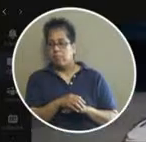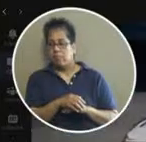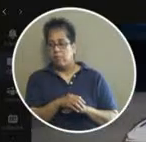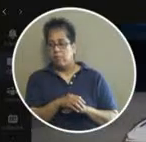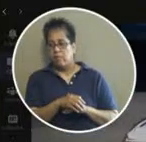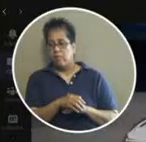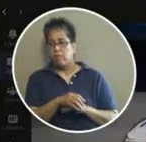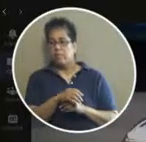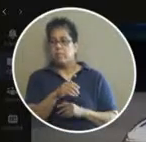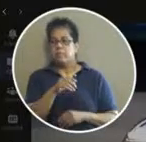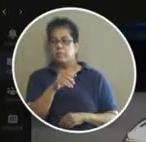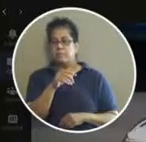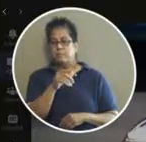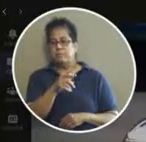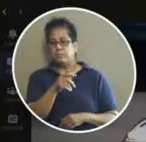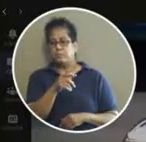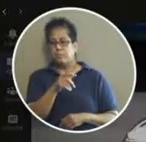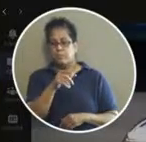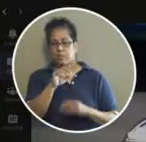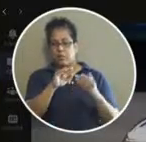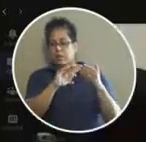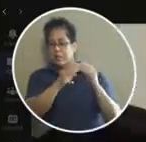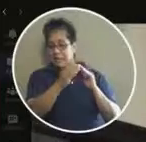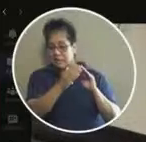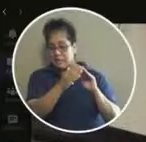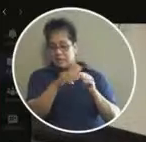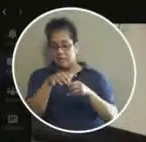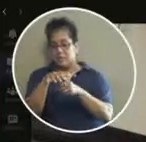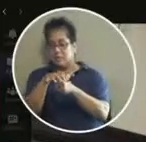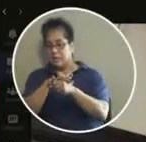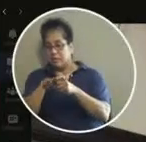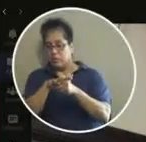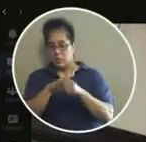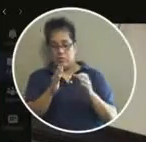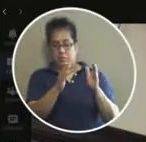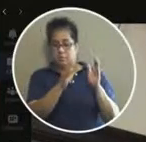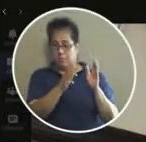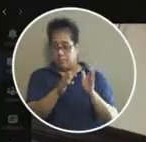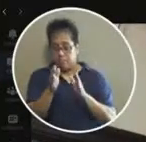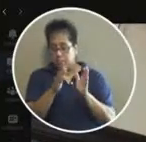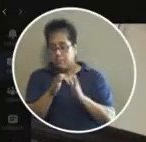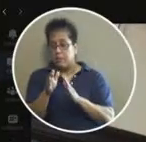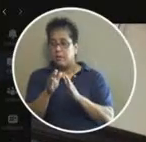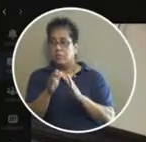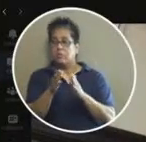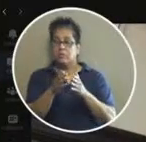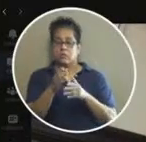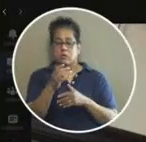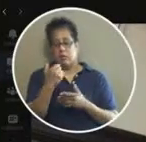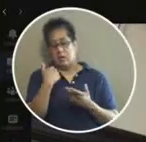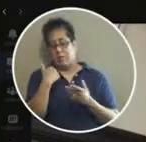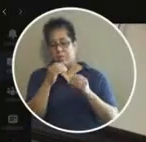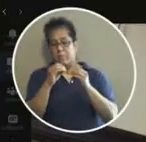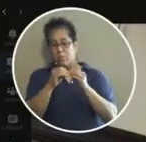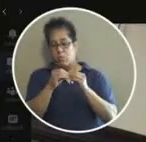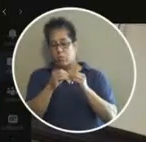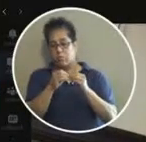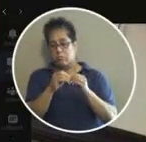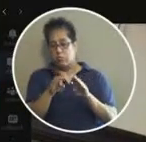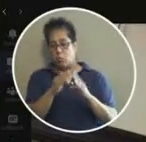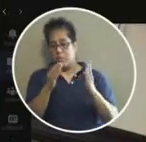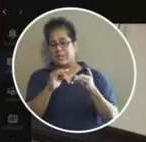question is as follows. Does the city and county plan to seek further reopening